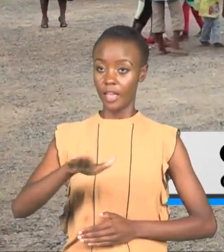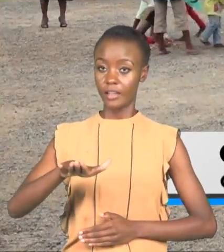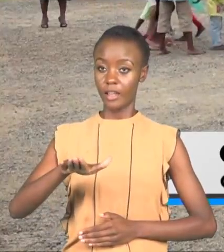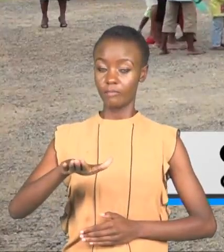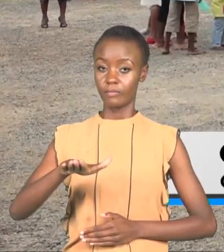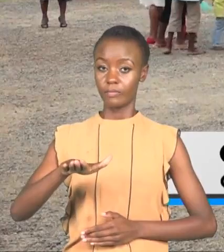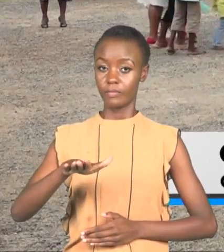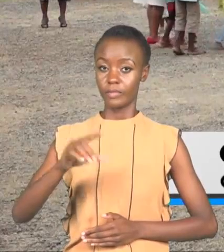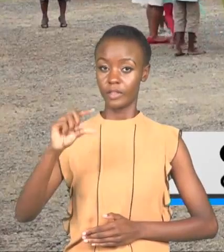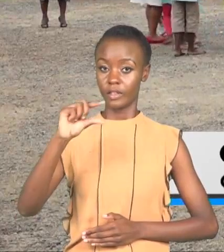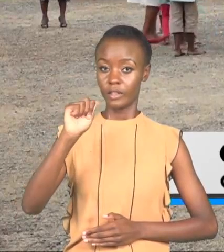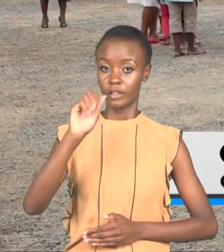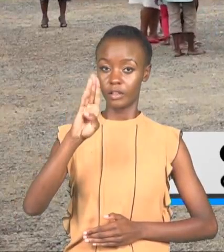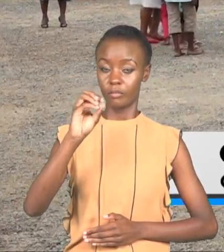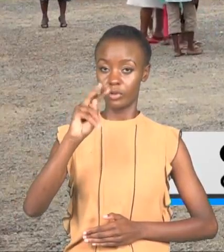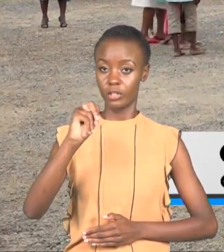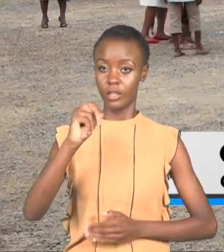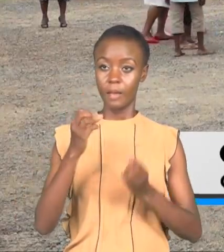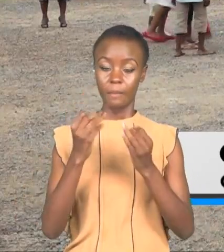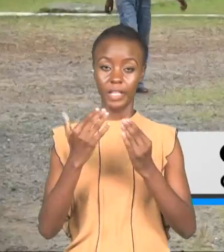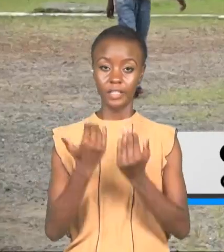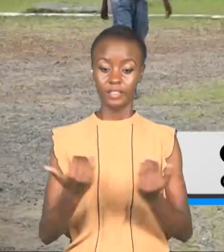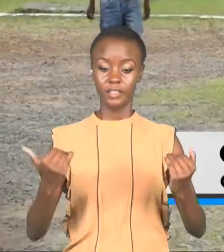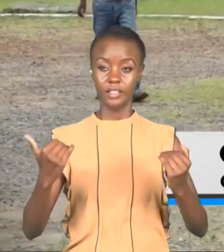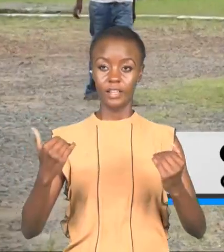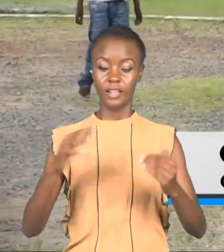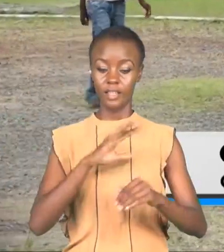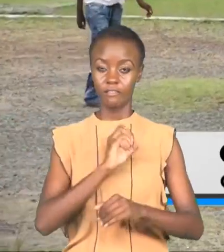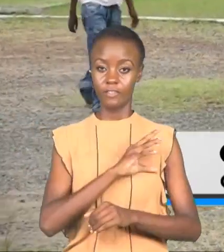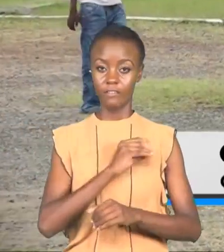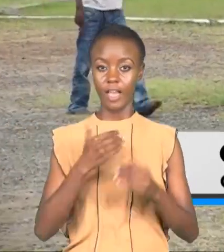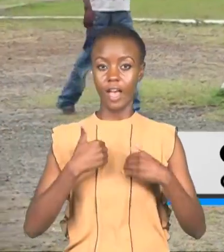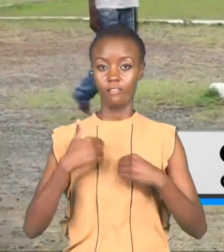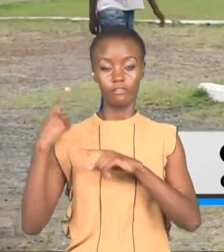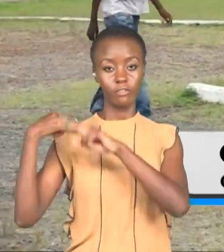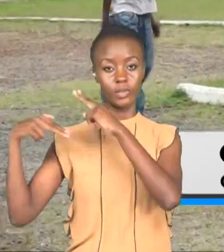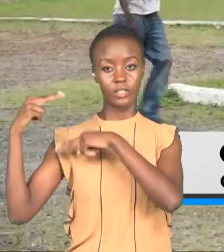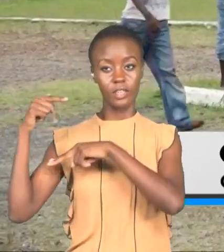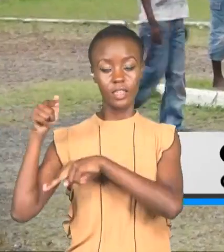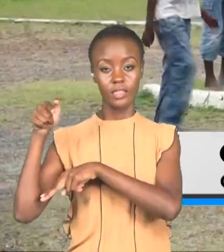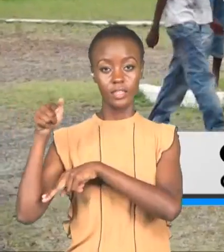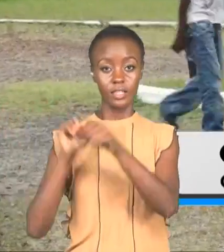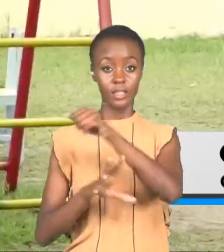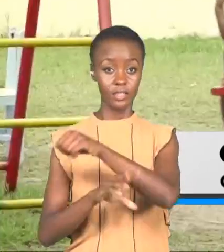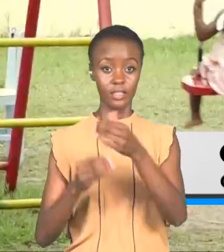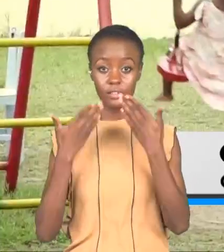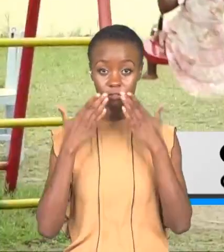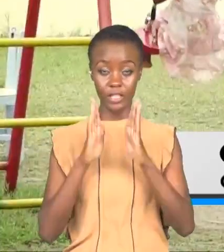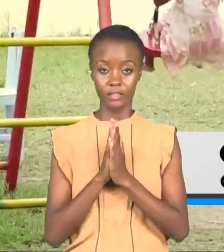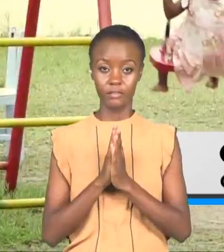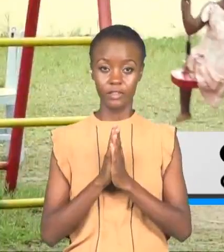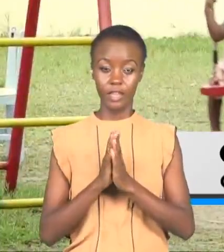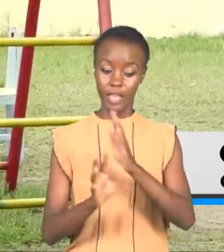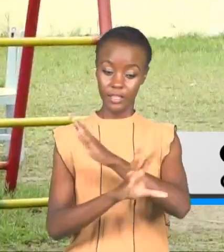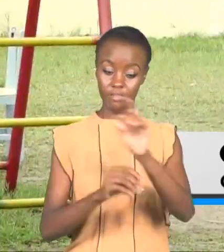capital Libreville, many children are hiding a traumatic past. The youngsters here are victims of human trafficking. Snatched from